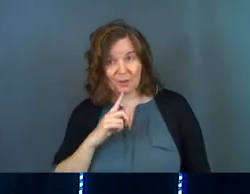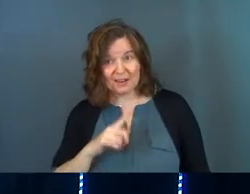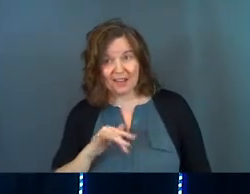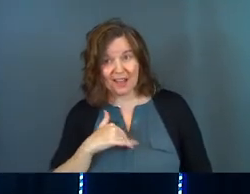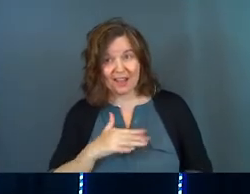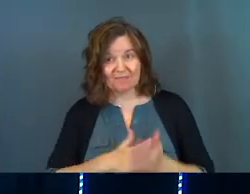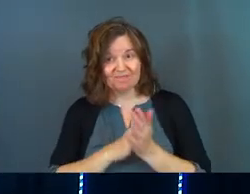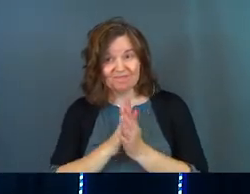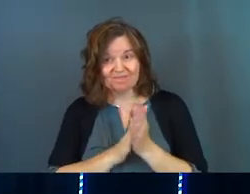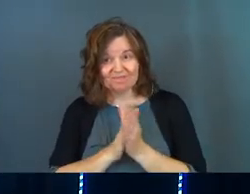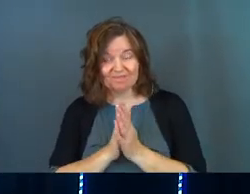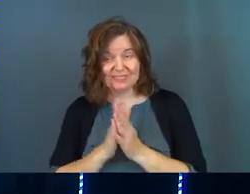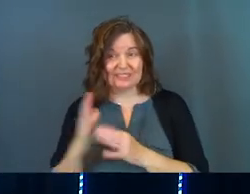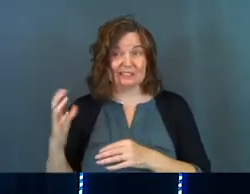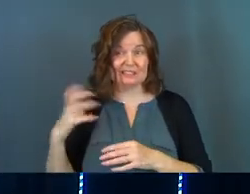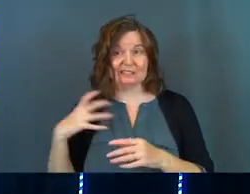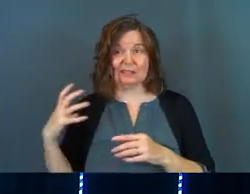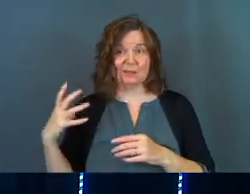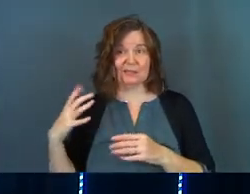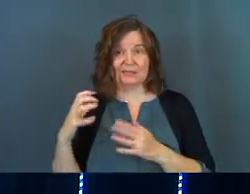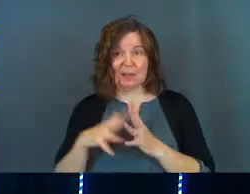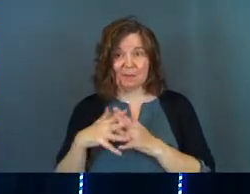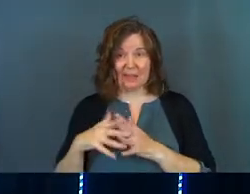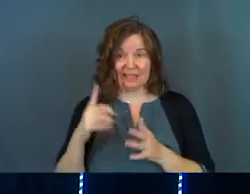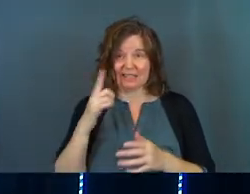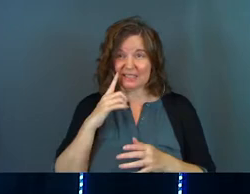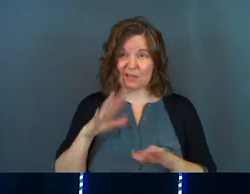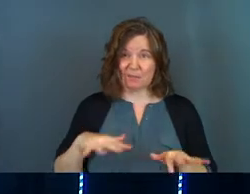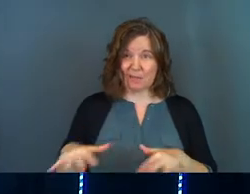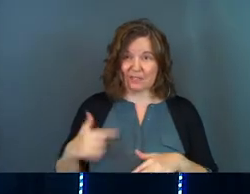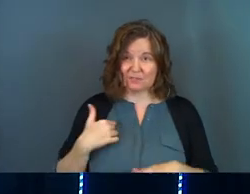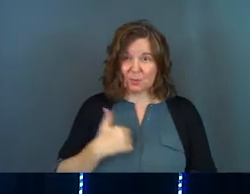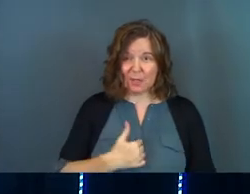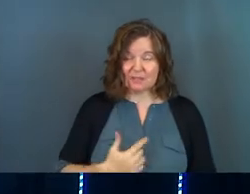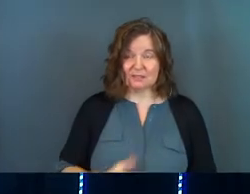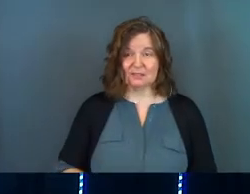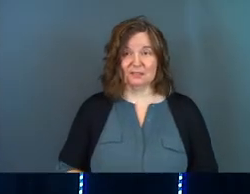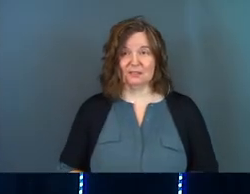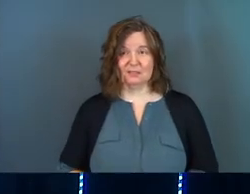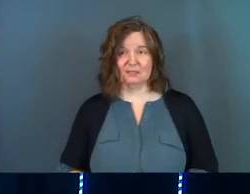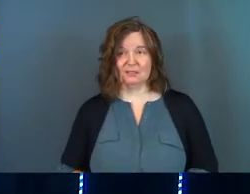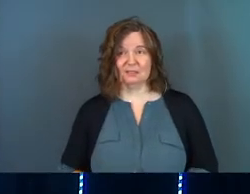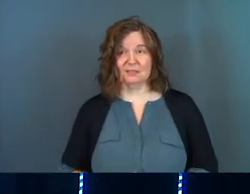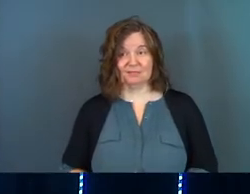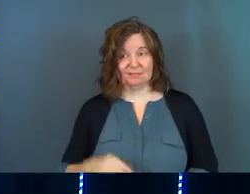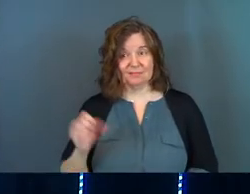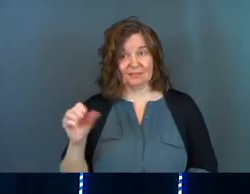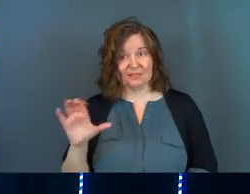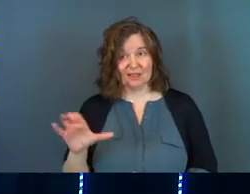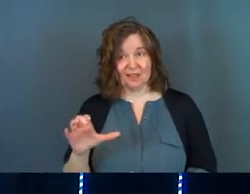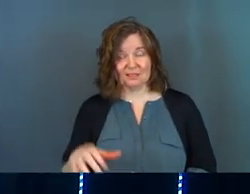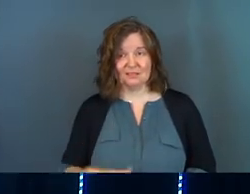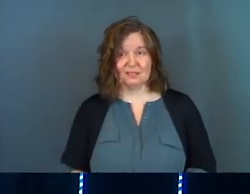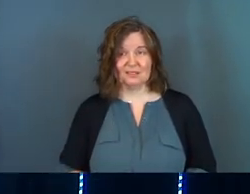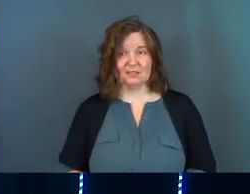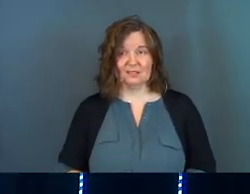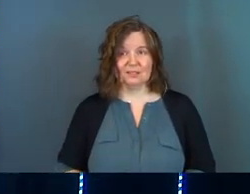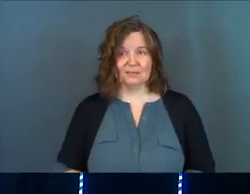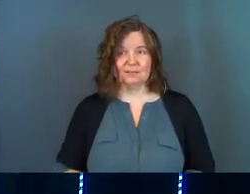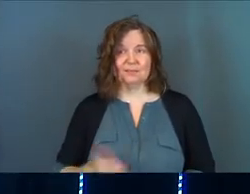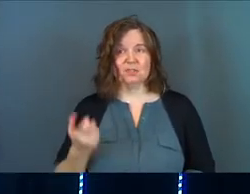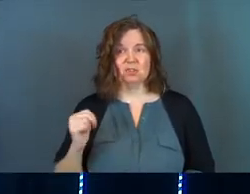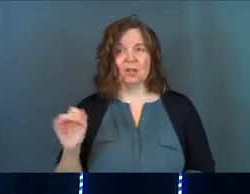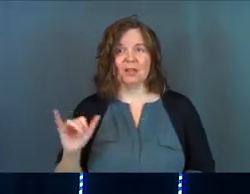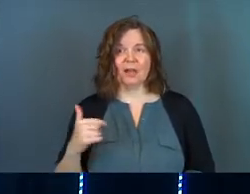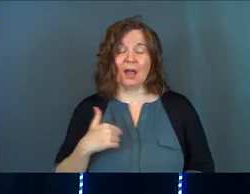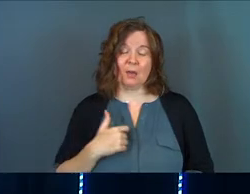not ambitious, capitalistic Americans? Doesn't that sound passive to us? It does. But